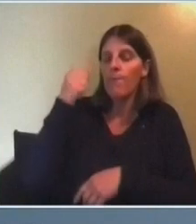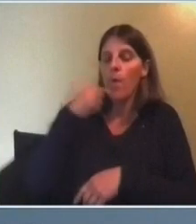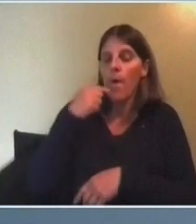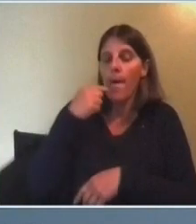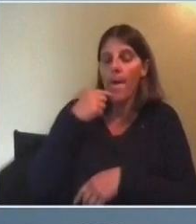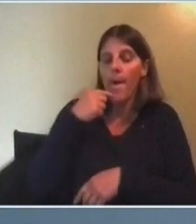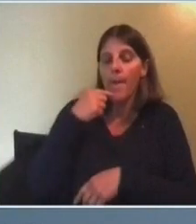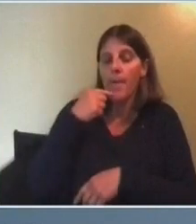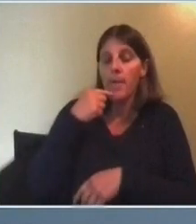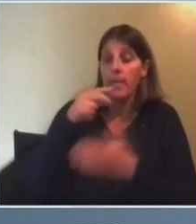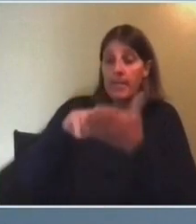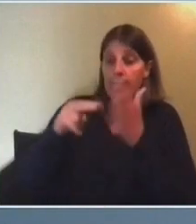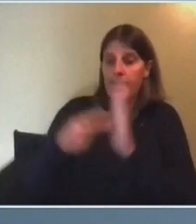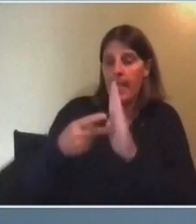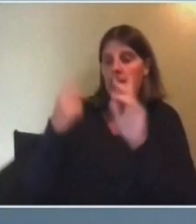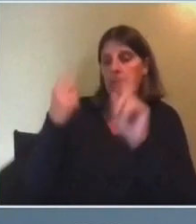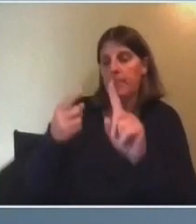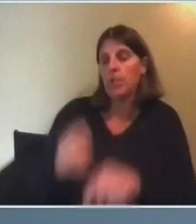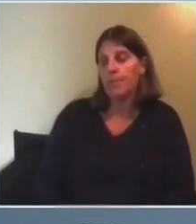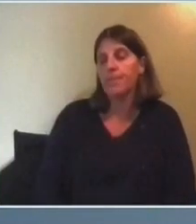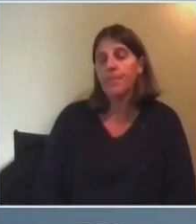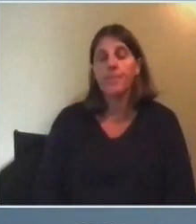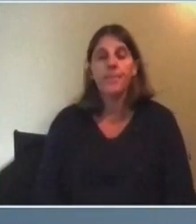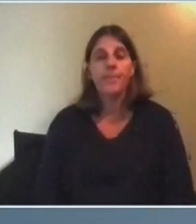its intended mission.